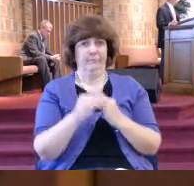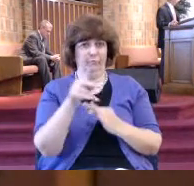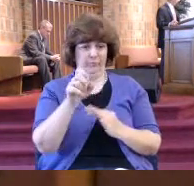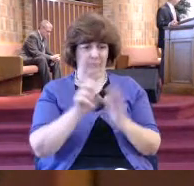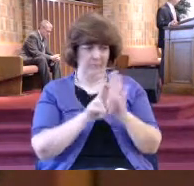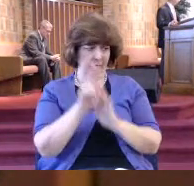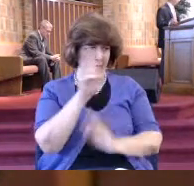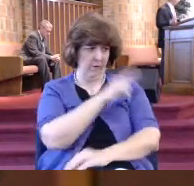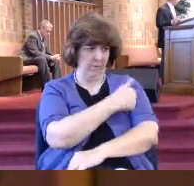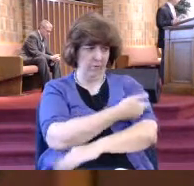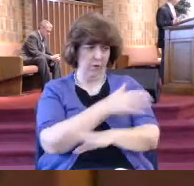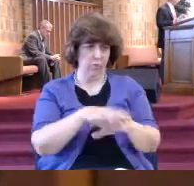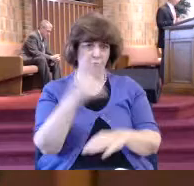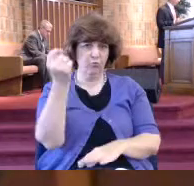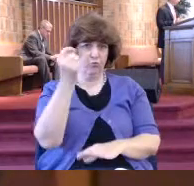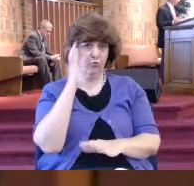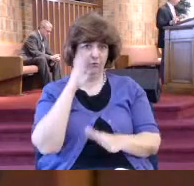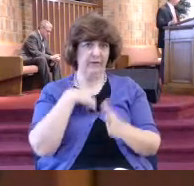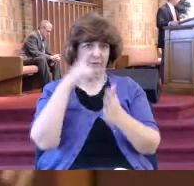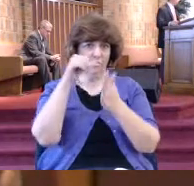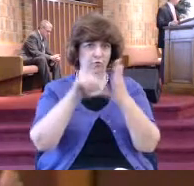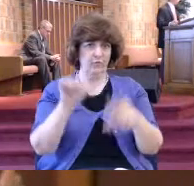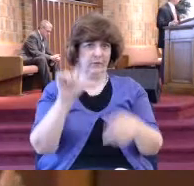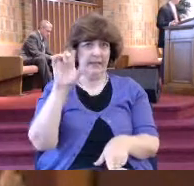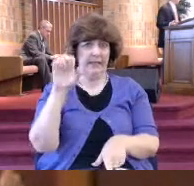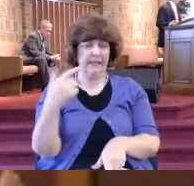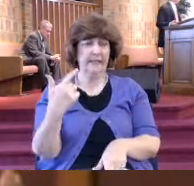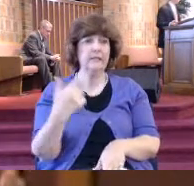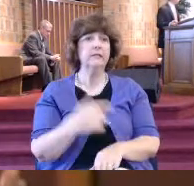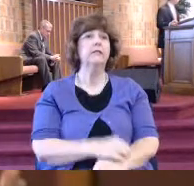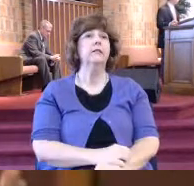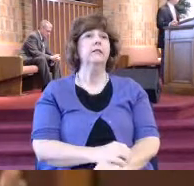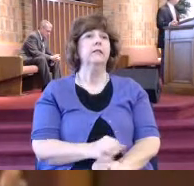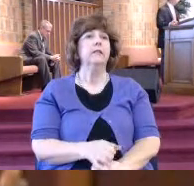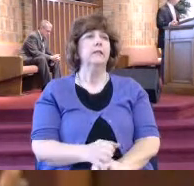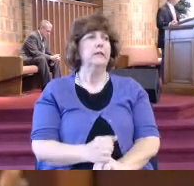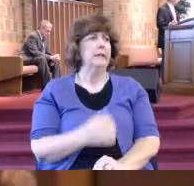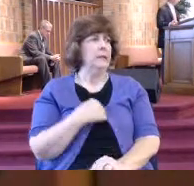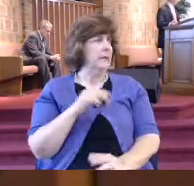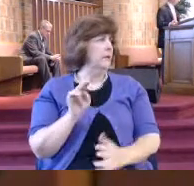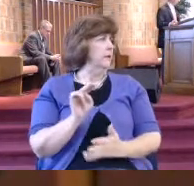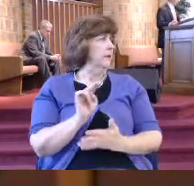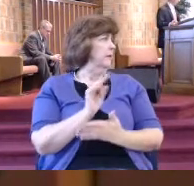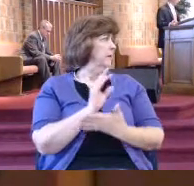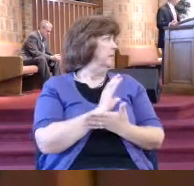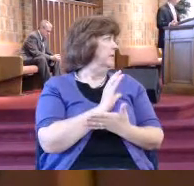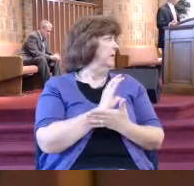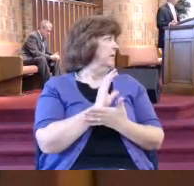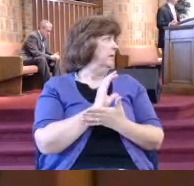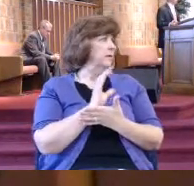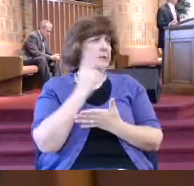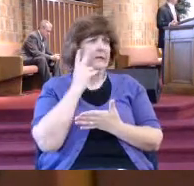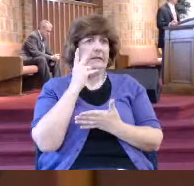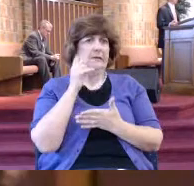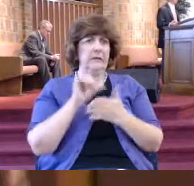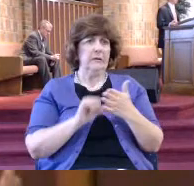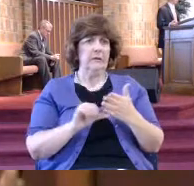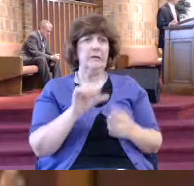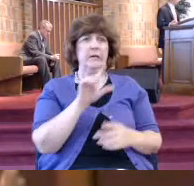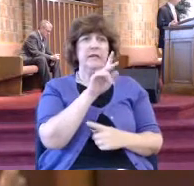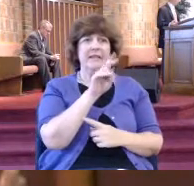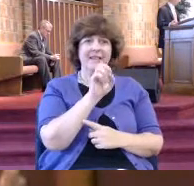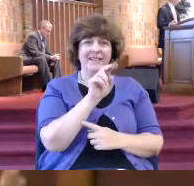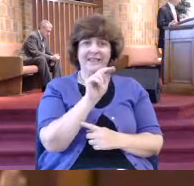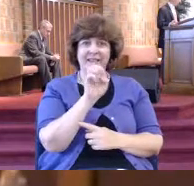Hospital, and that will be on Tuesday, so remember them. Trying to look around the room this morning and see others who have had surgery. Kenneth Morris